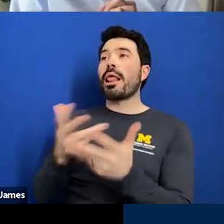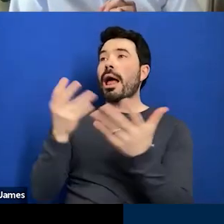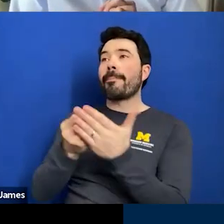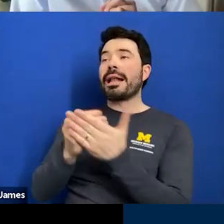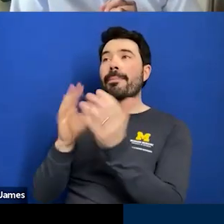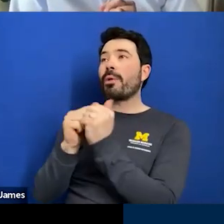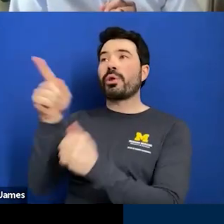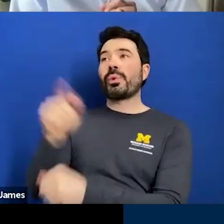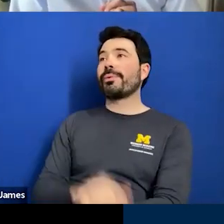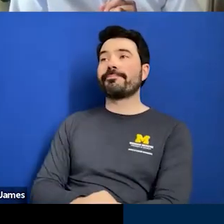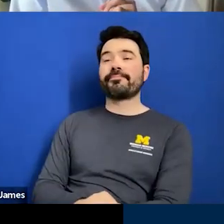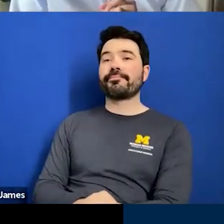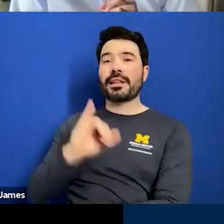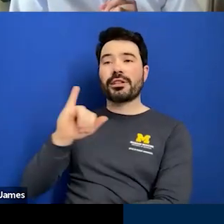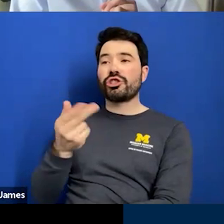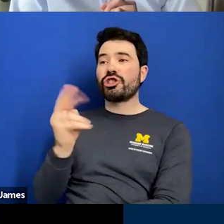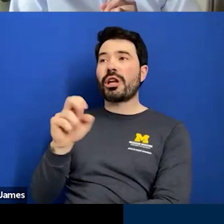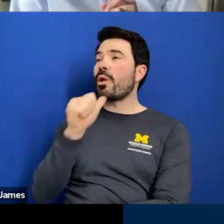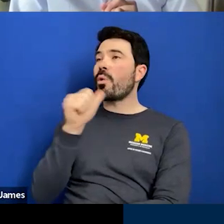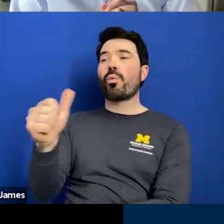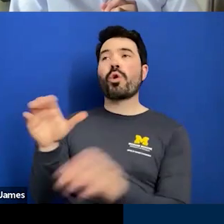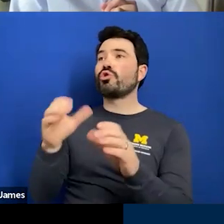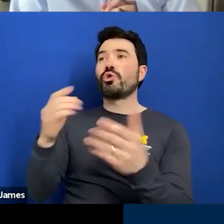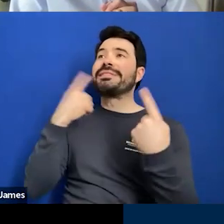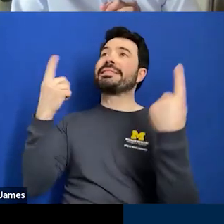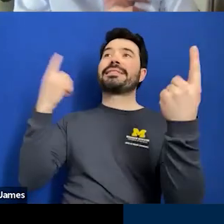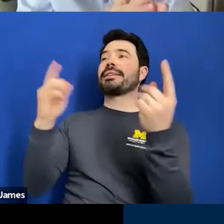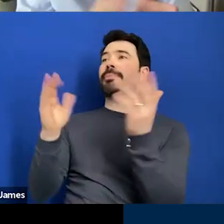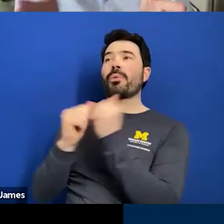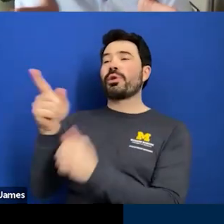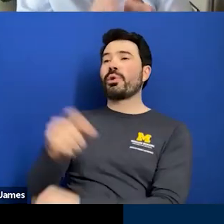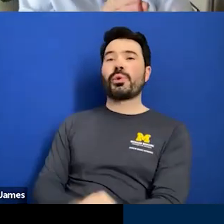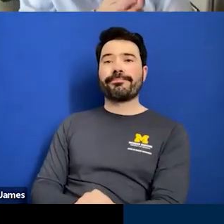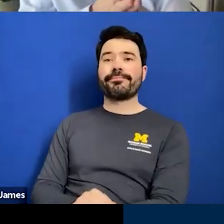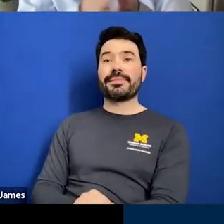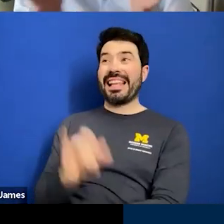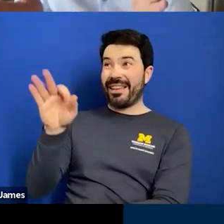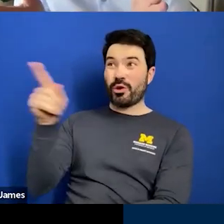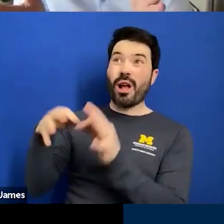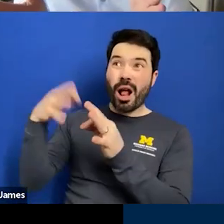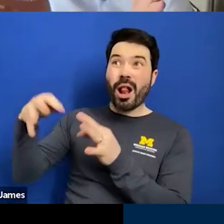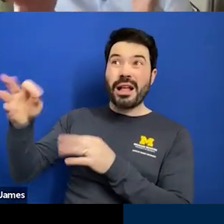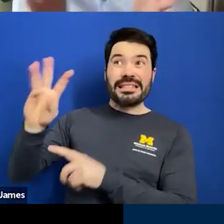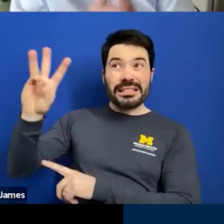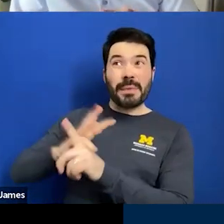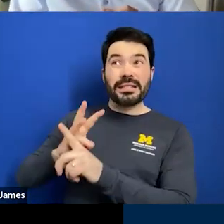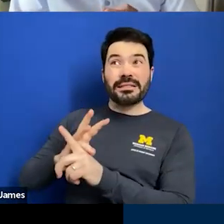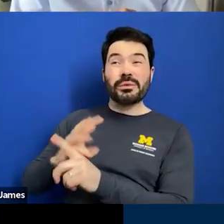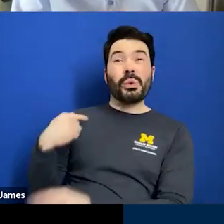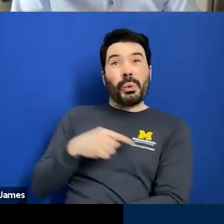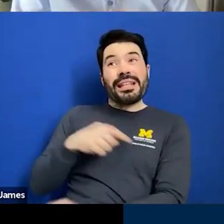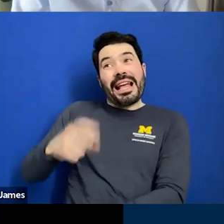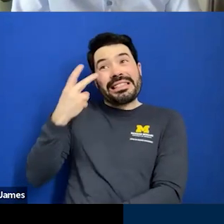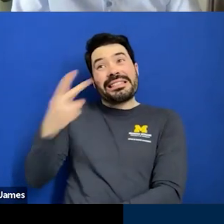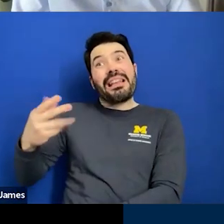are. They're not going to do as well. Their achievement's going to be worse. We can tell, like, if you delay care by 6 months even, we can tell that long